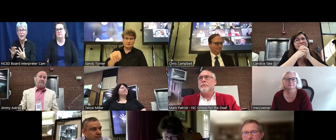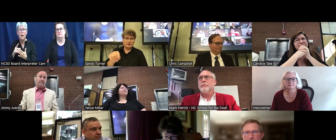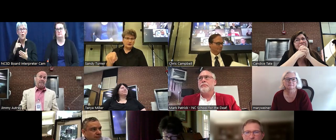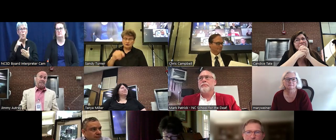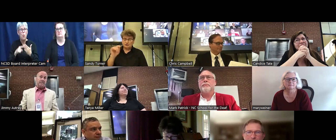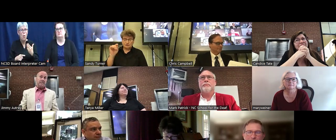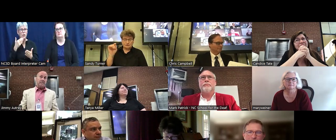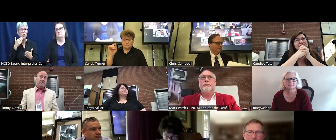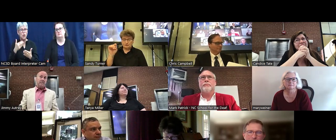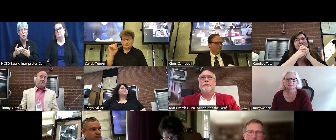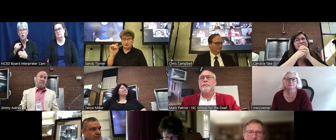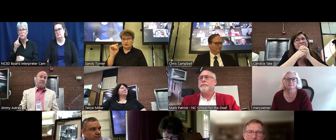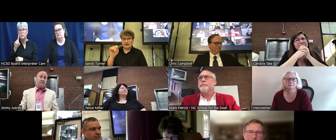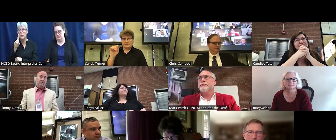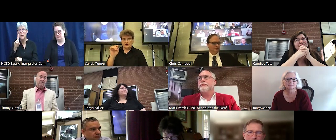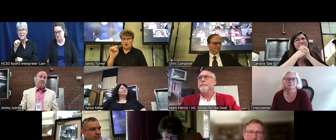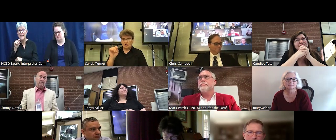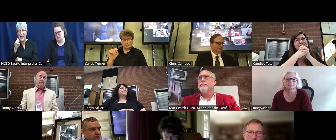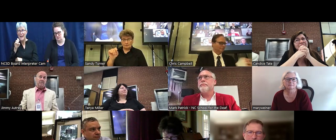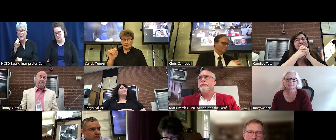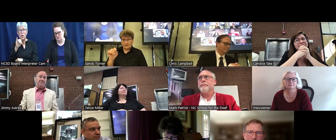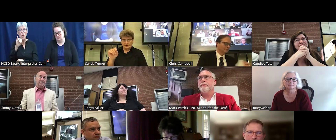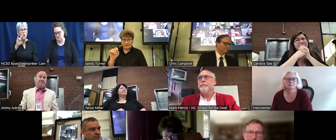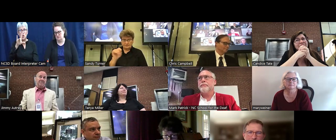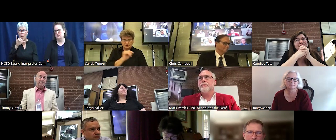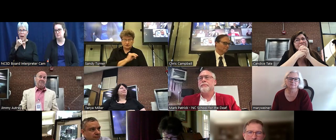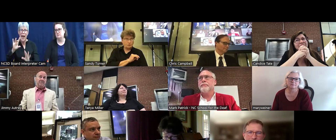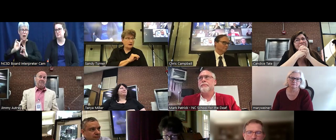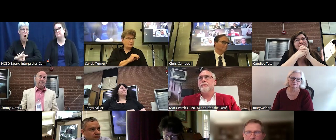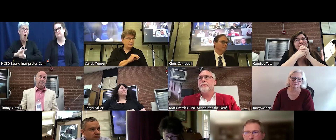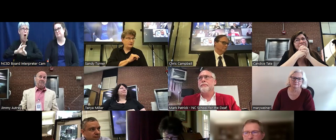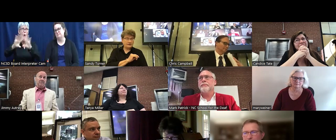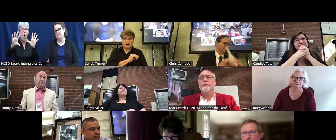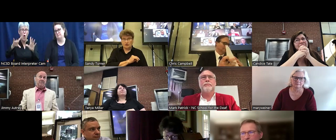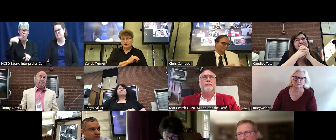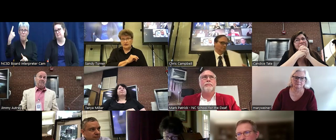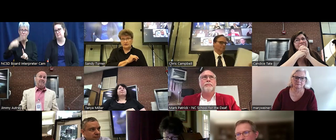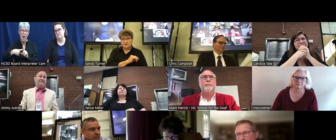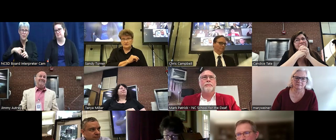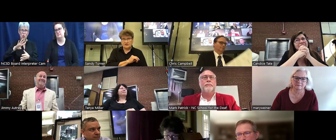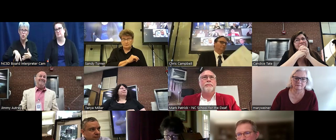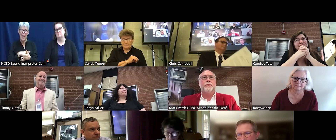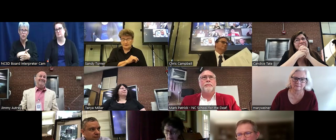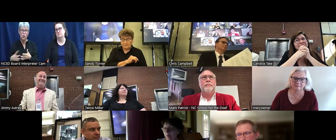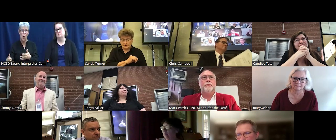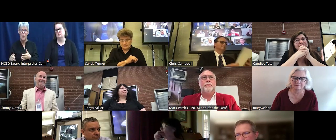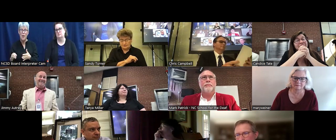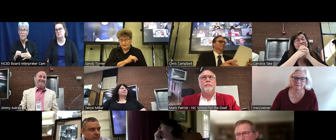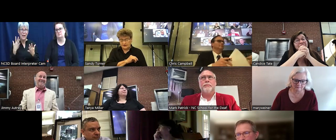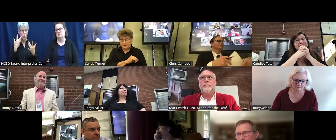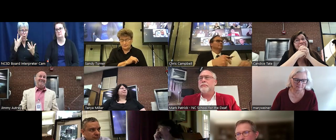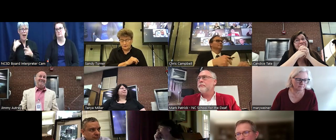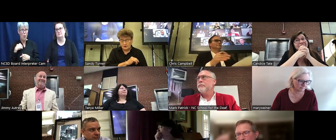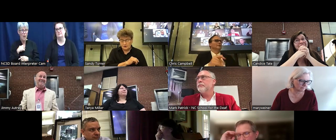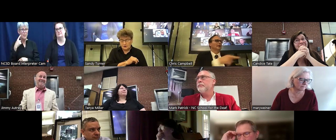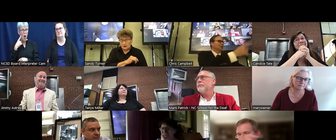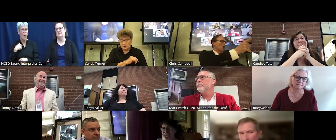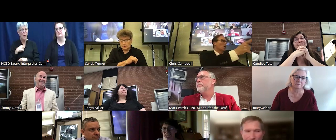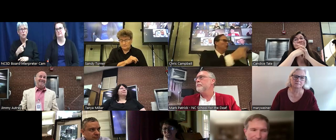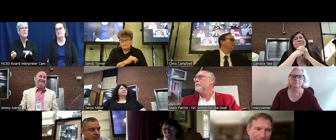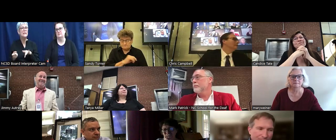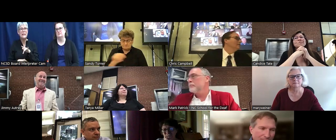all. July is a horrible month, which is why we kind of looked at skipping that month altogether.